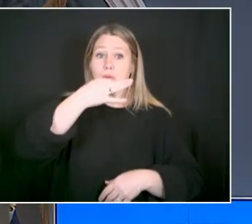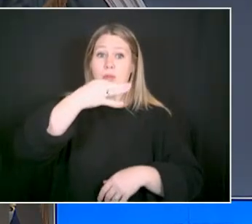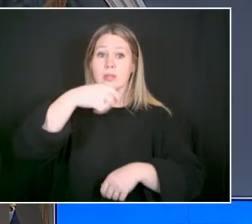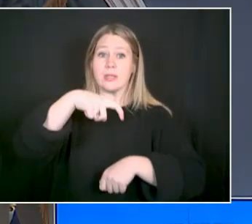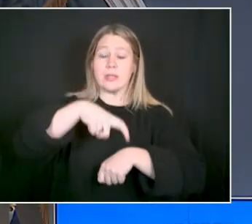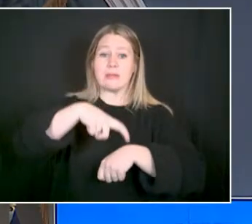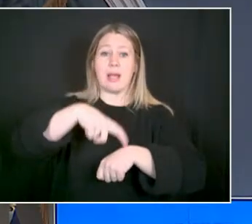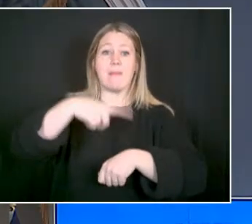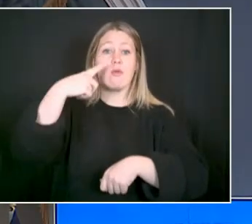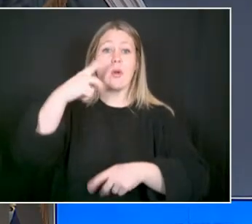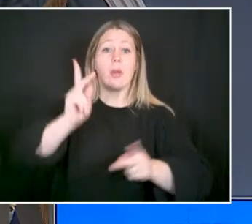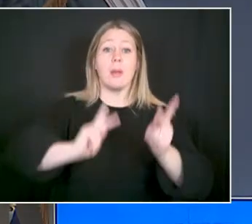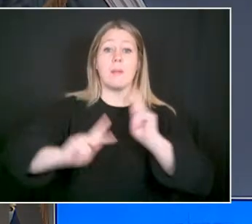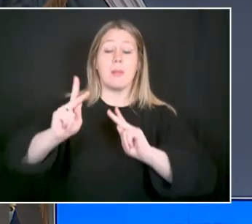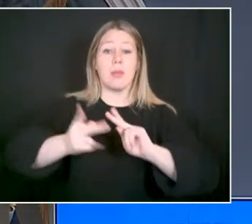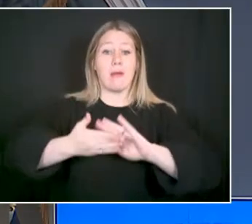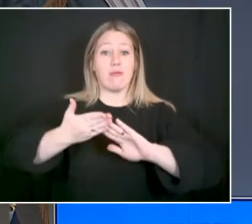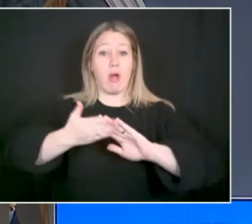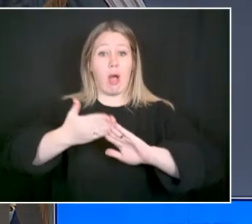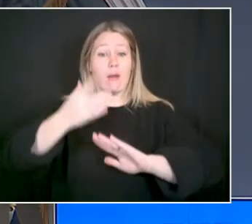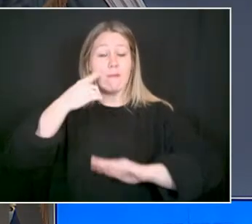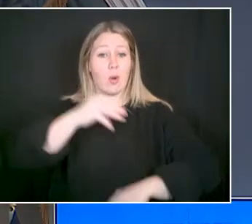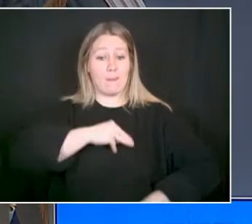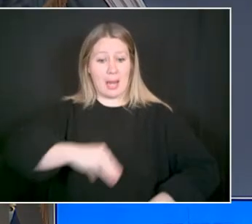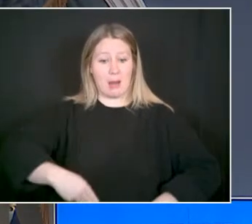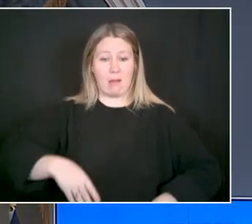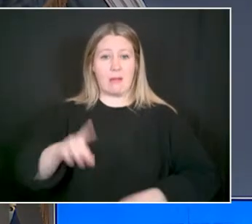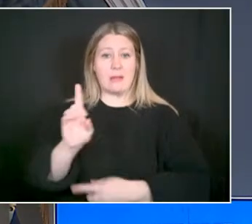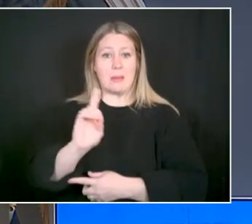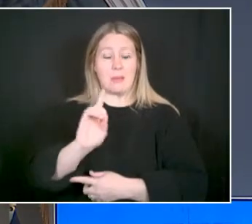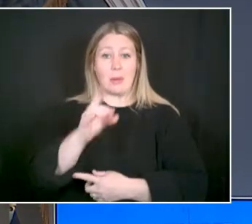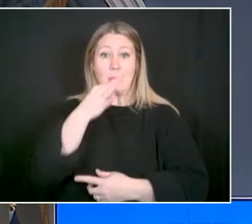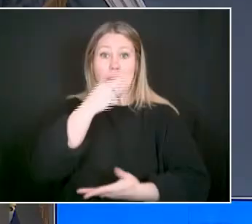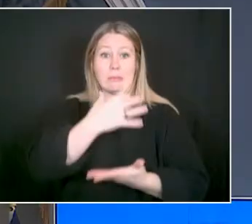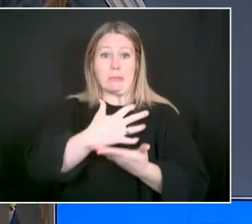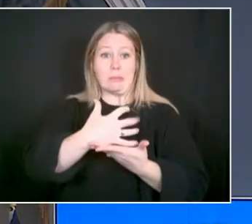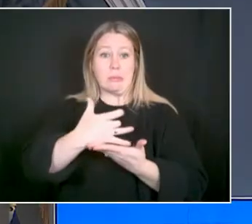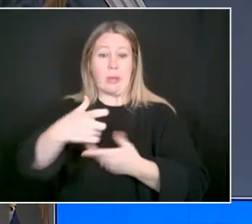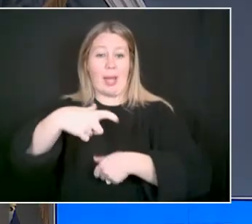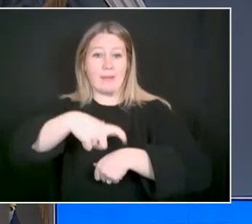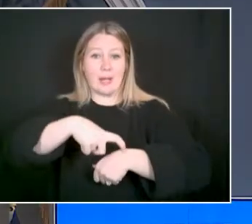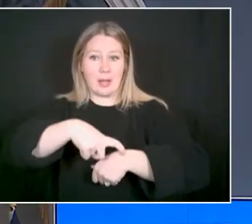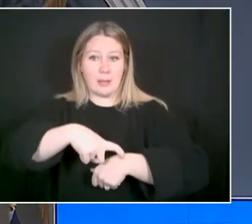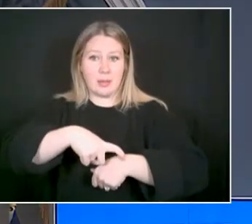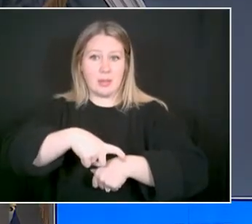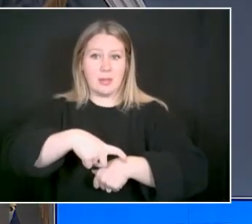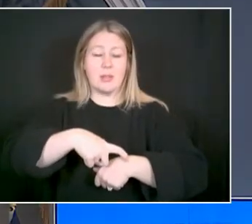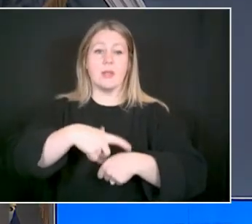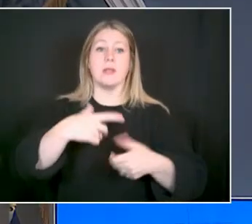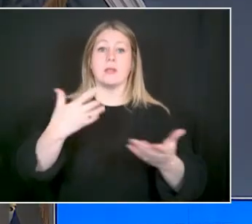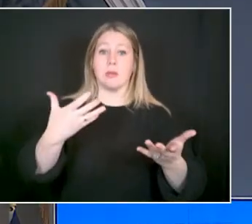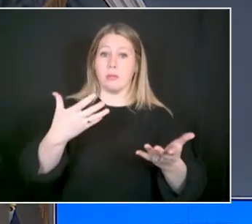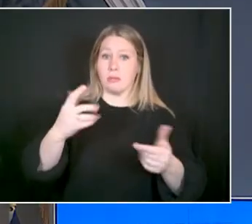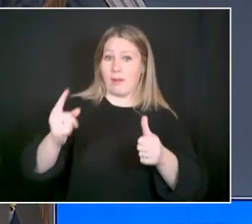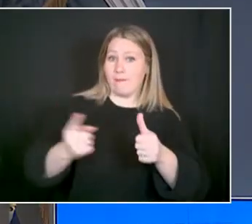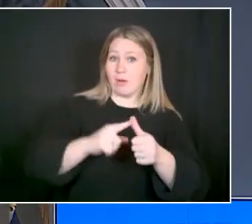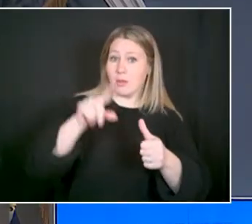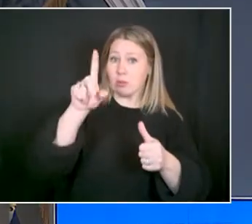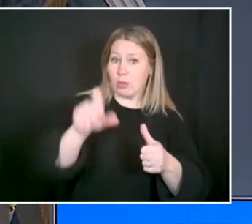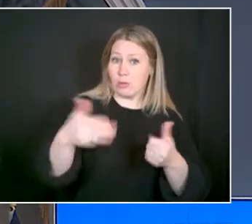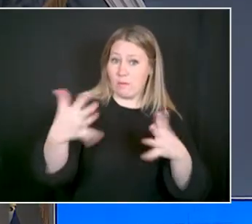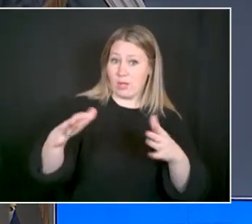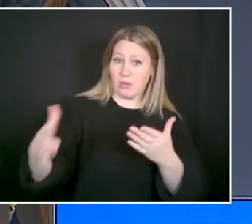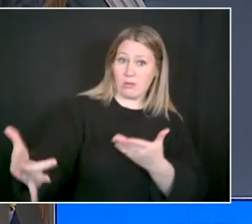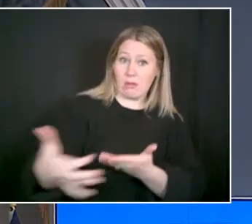So my question to you is multifaceted. One, are you collecting petitions to run as a Democrat, or are you thinking of running